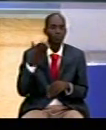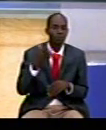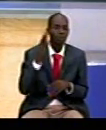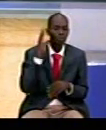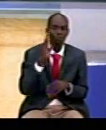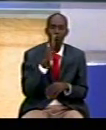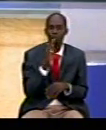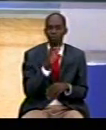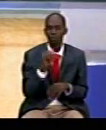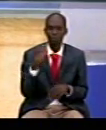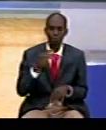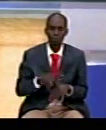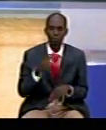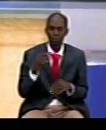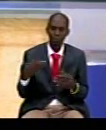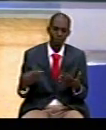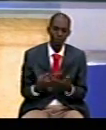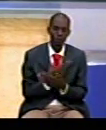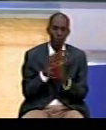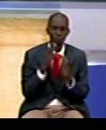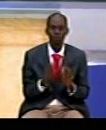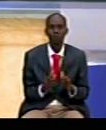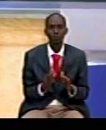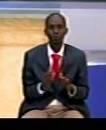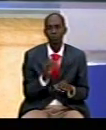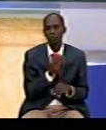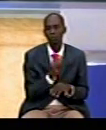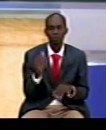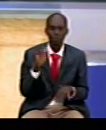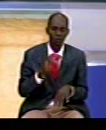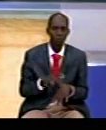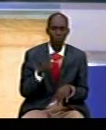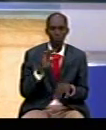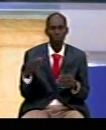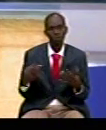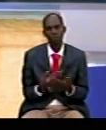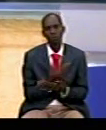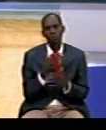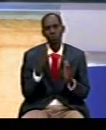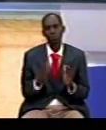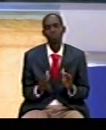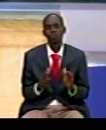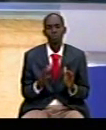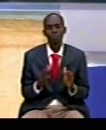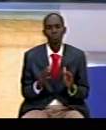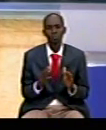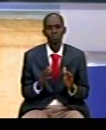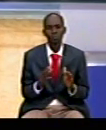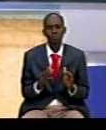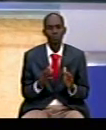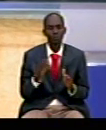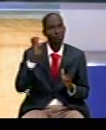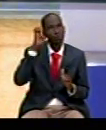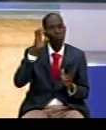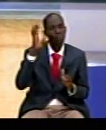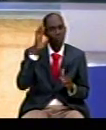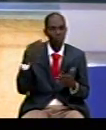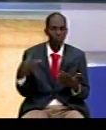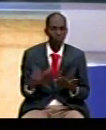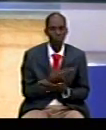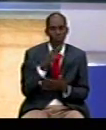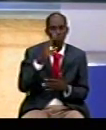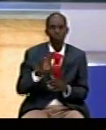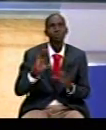be a touch of renewal. A touch of renewal. He will renew your